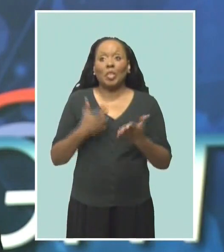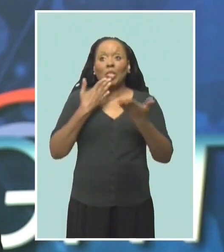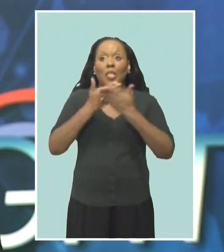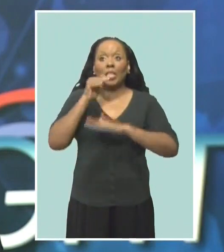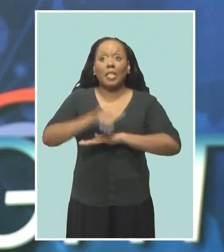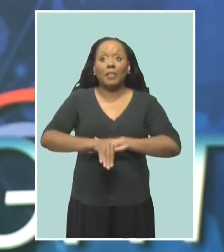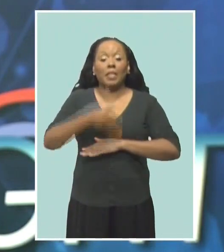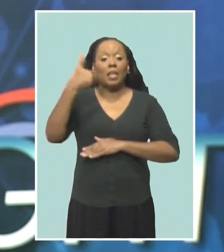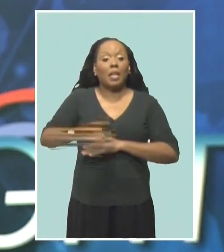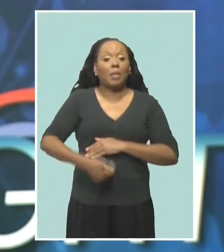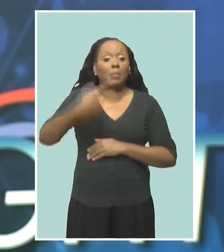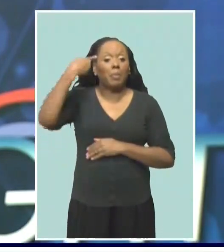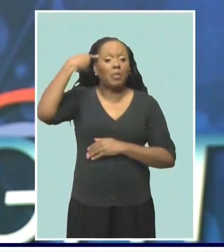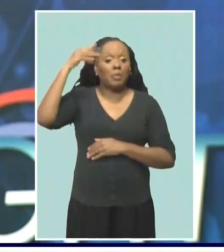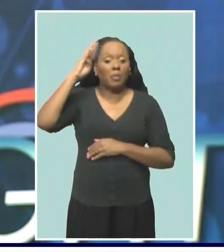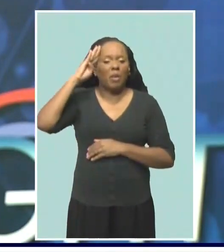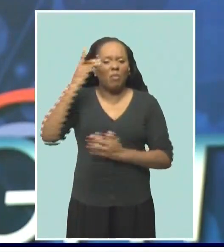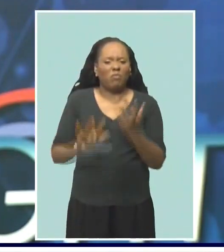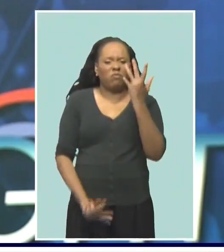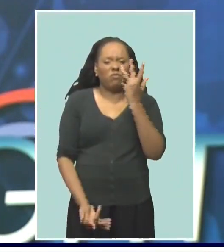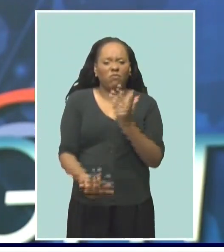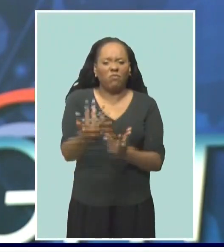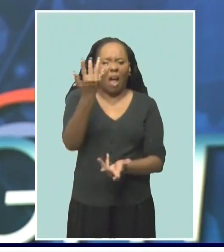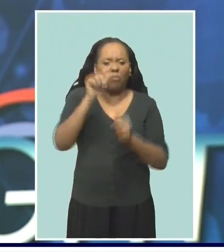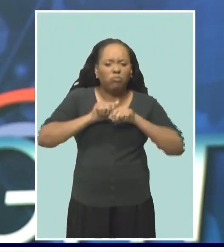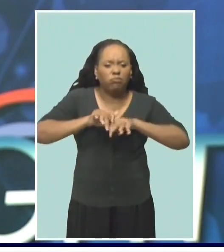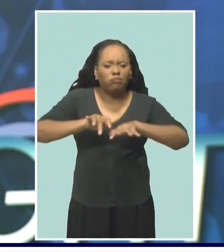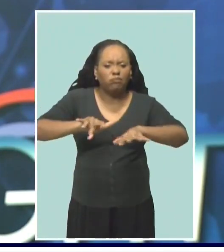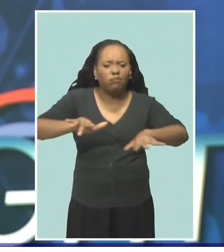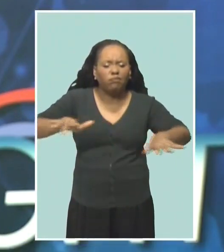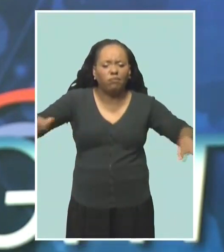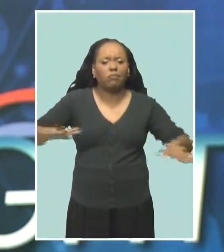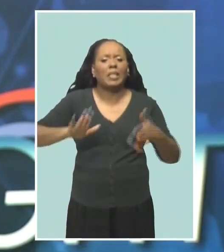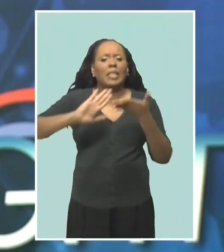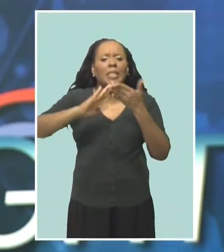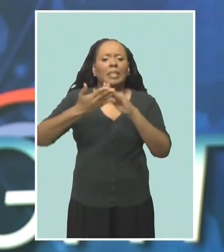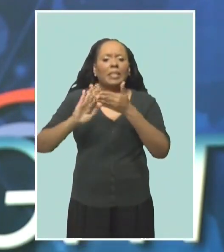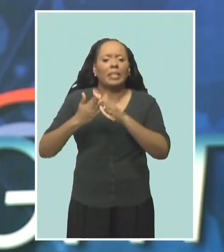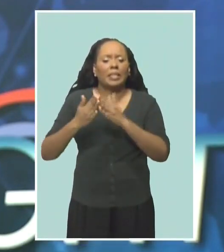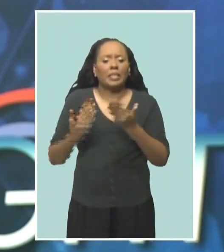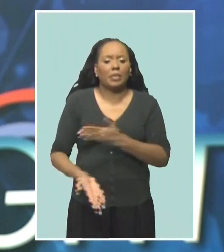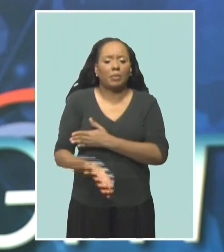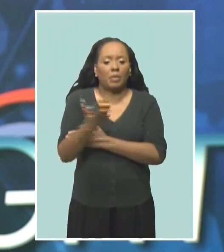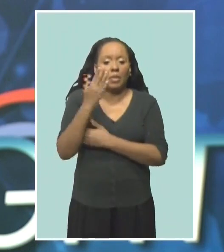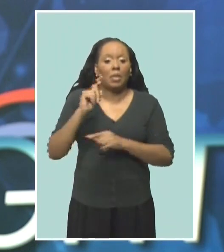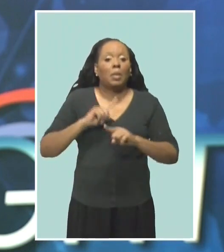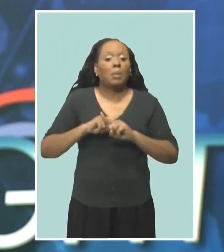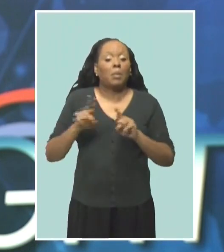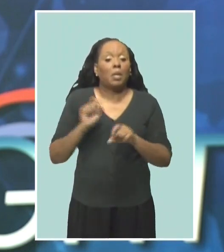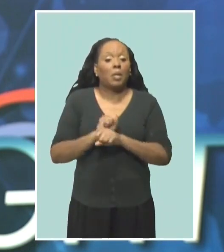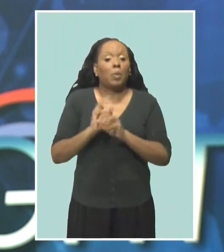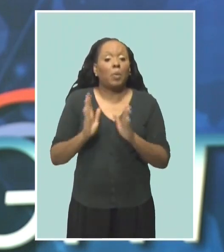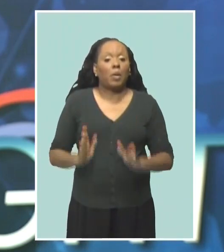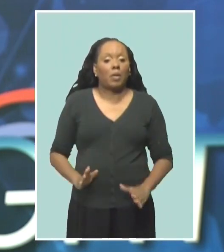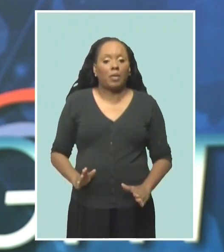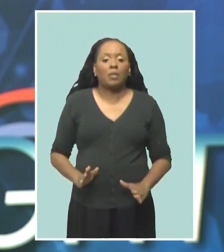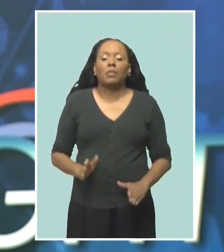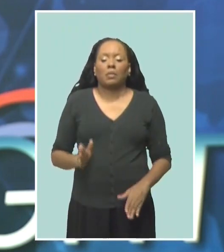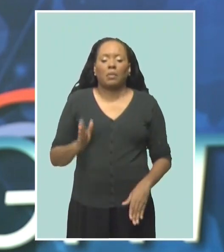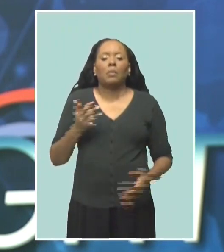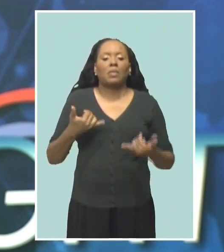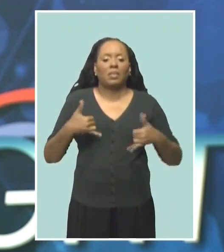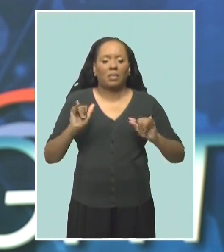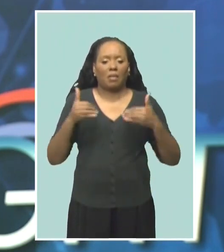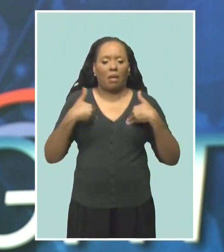Good evening, I'm Pearson Bowen. Fire ripped through a bond on Reed Street in the city this morning, but workers assured they still have